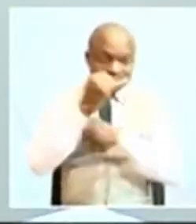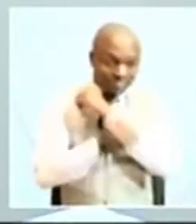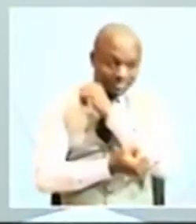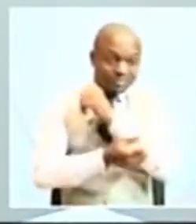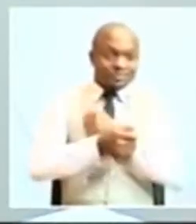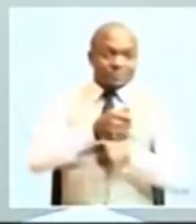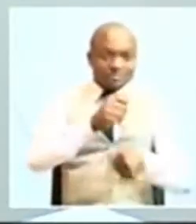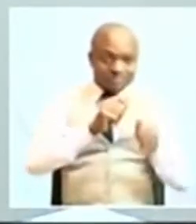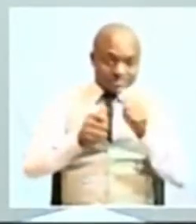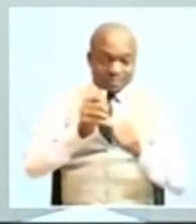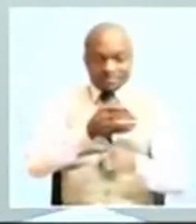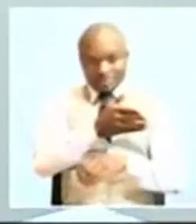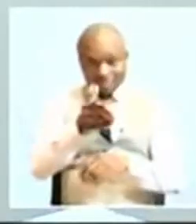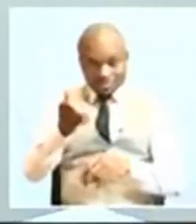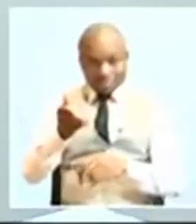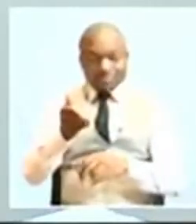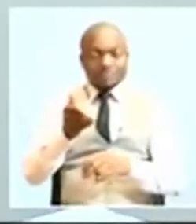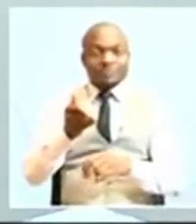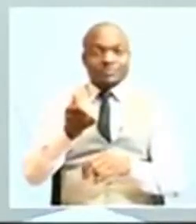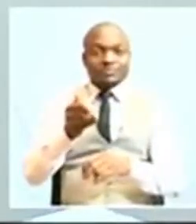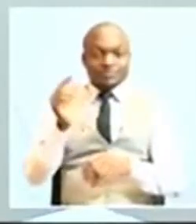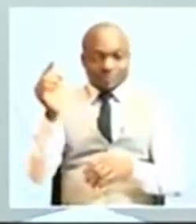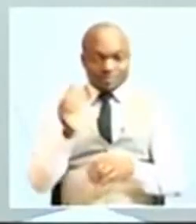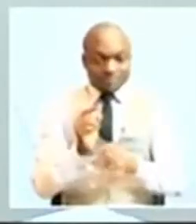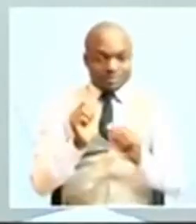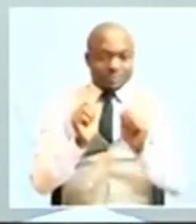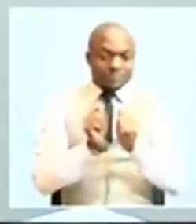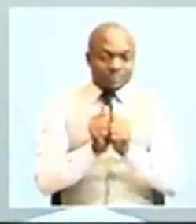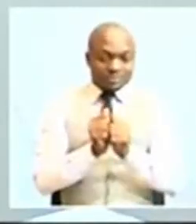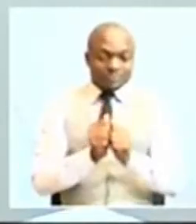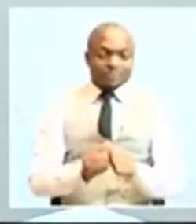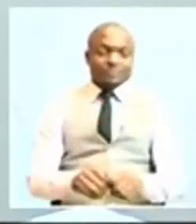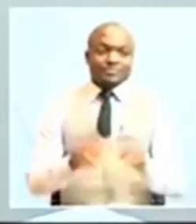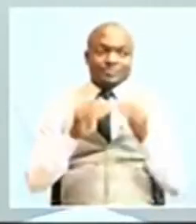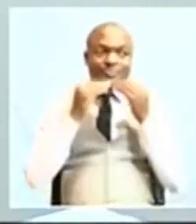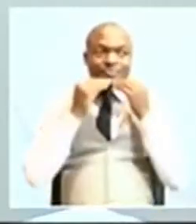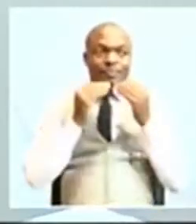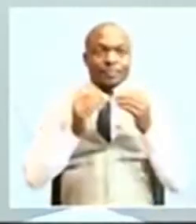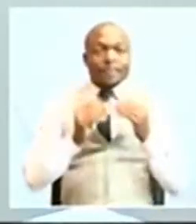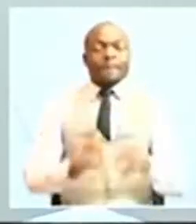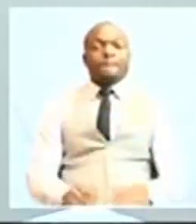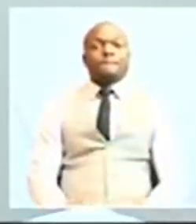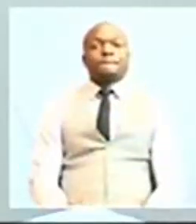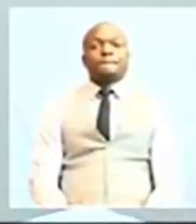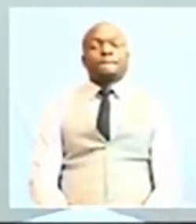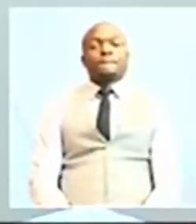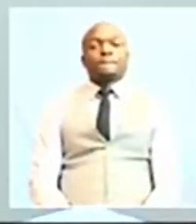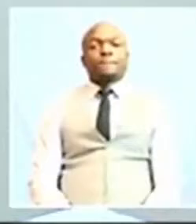and those that you have come with. Thank you.